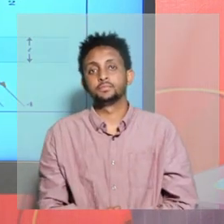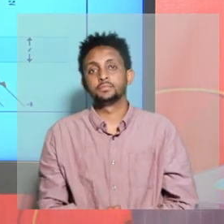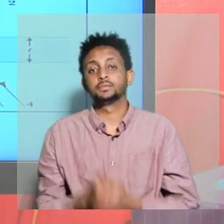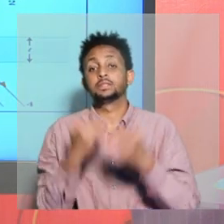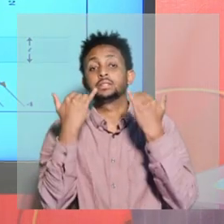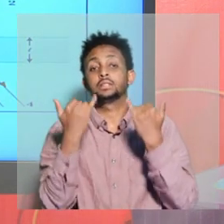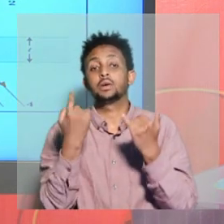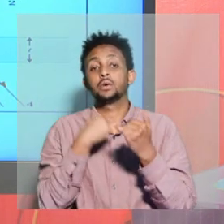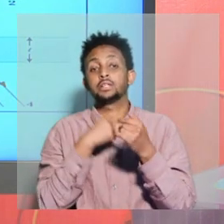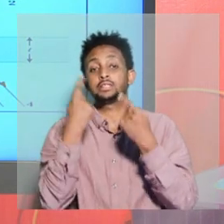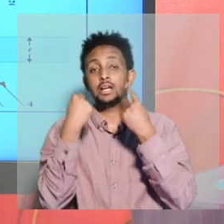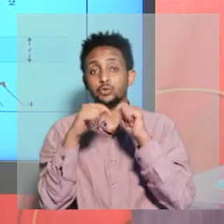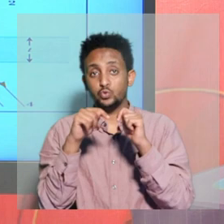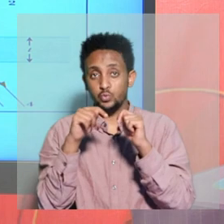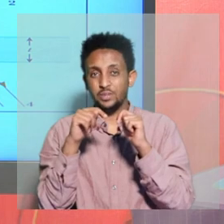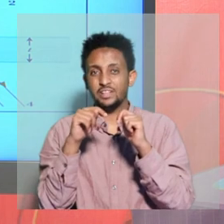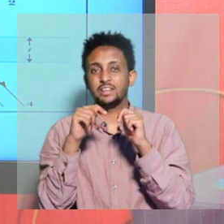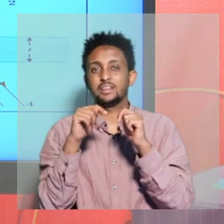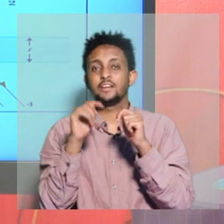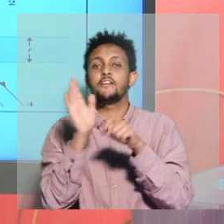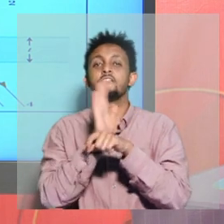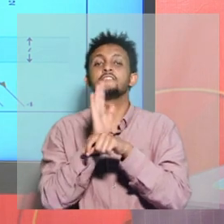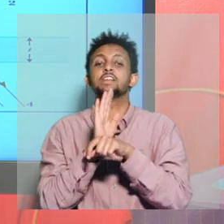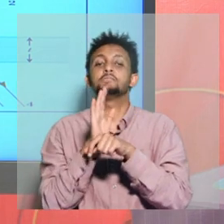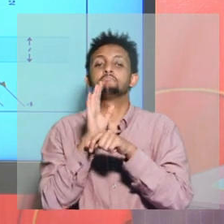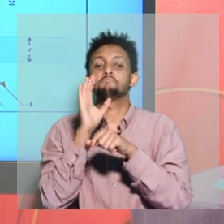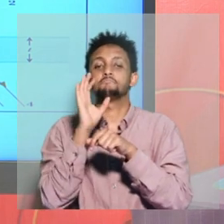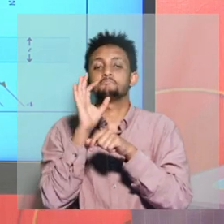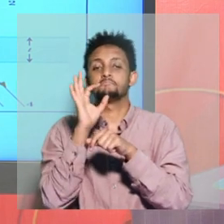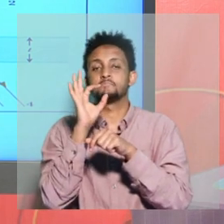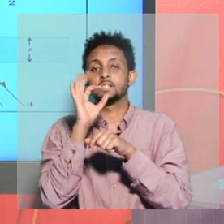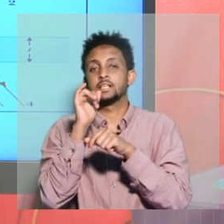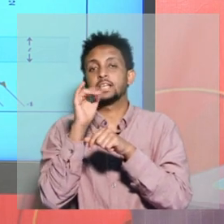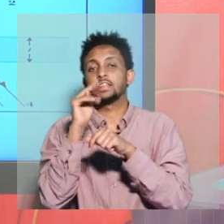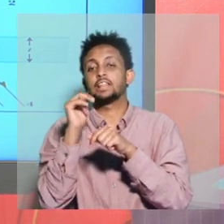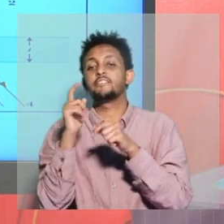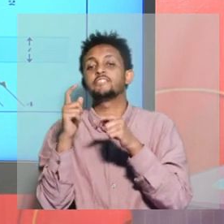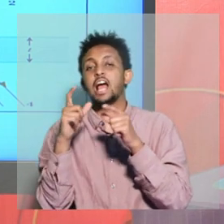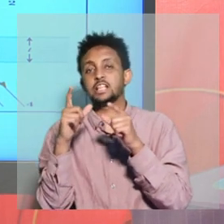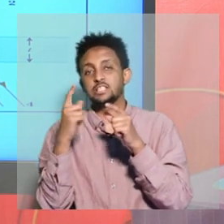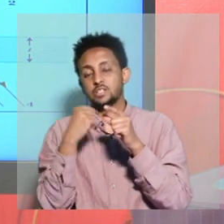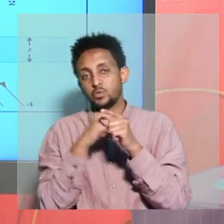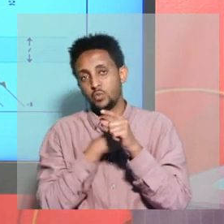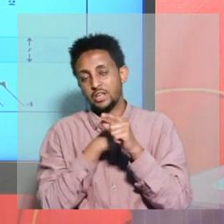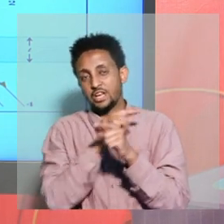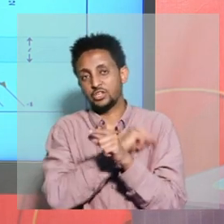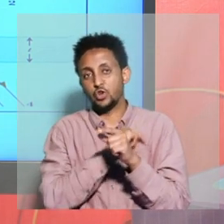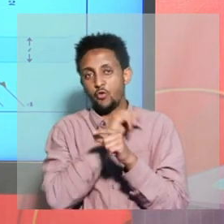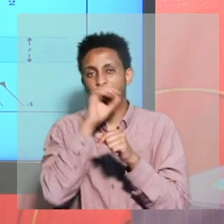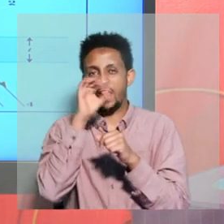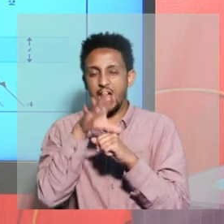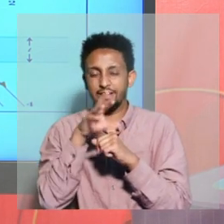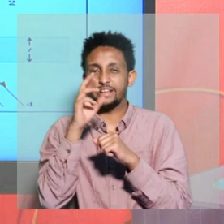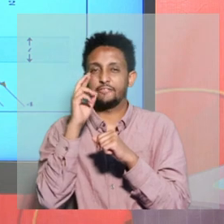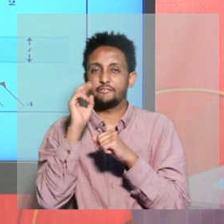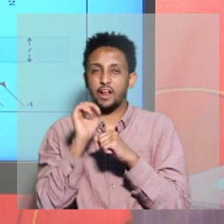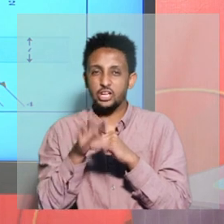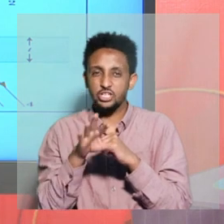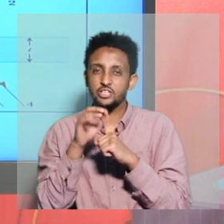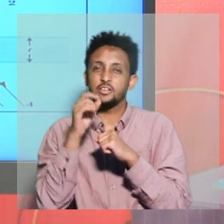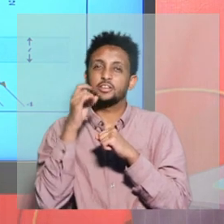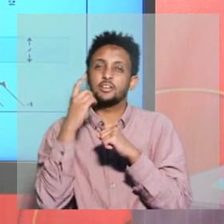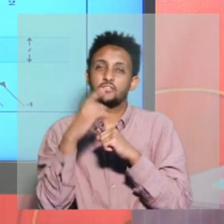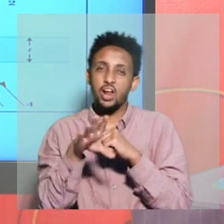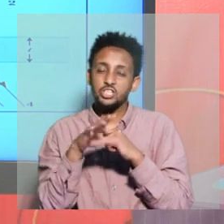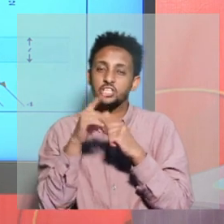And now let's try to see about a thin film interference pattern. So far we have tried to investigate about the nature of light, reflection, refraction,